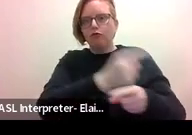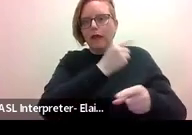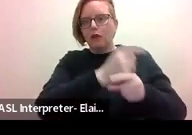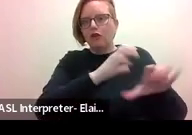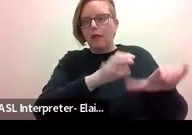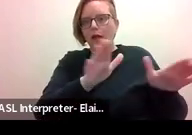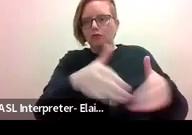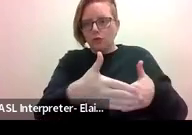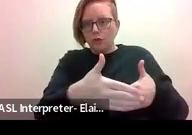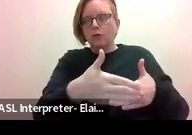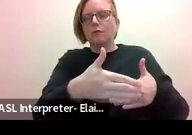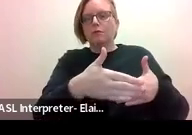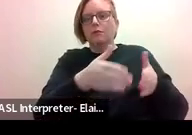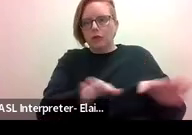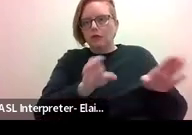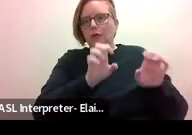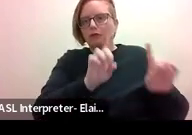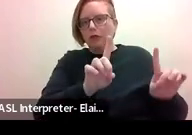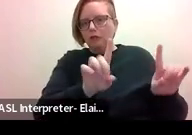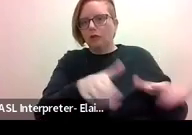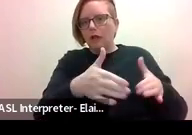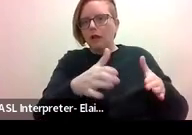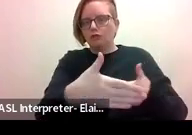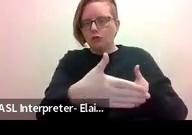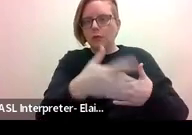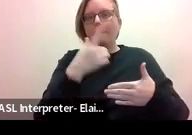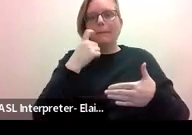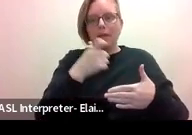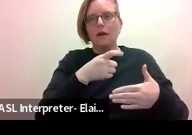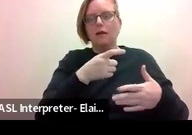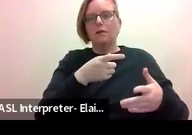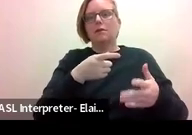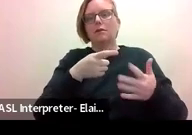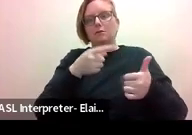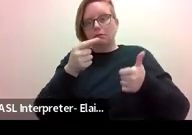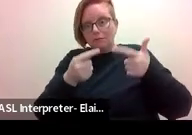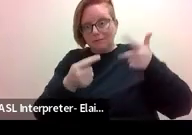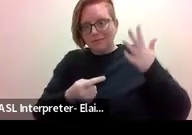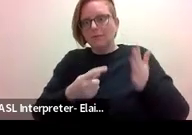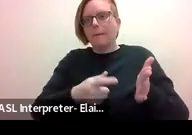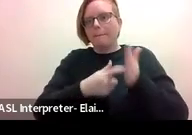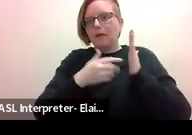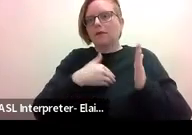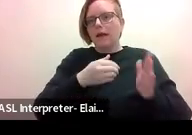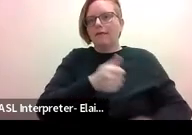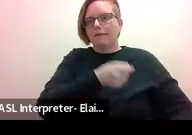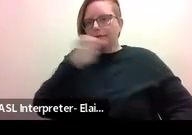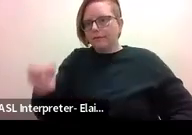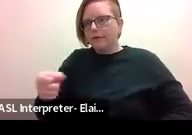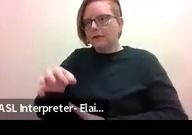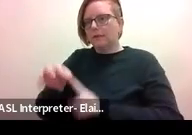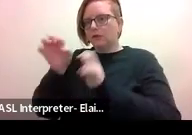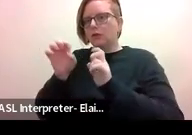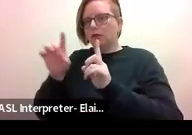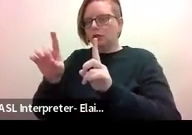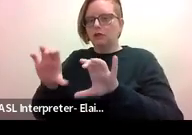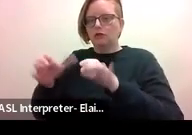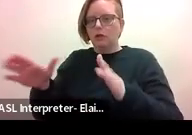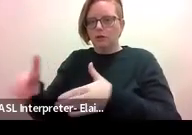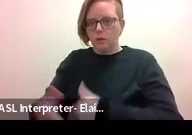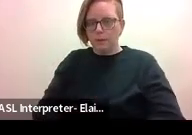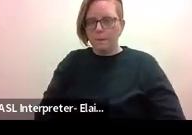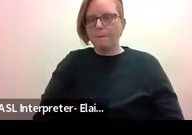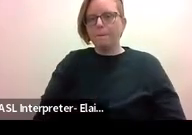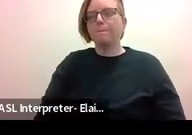And here are some of those specific areas that we would look at. For an example, for